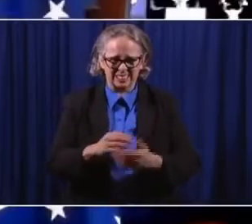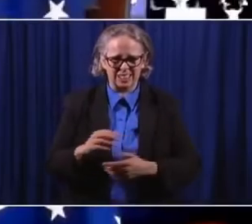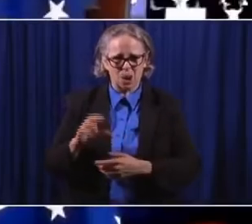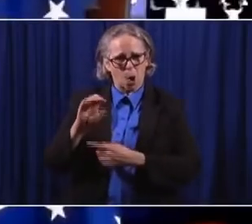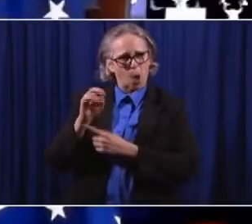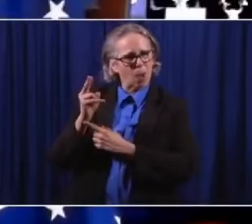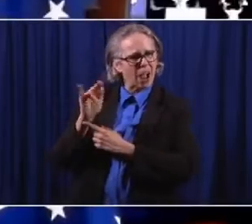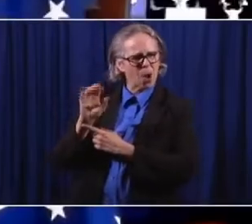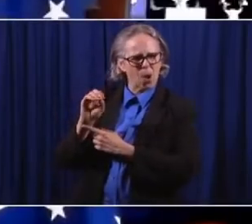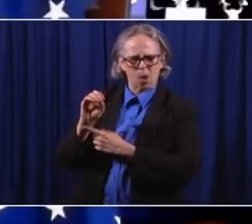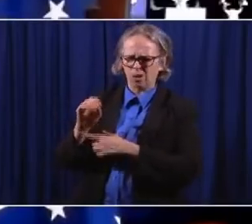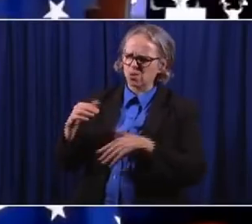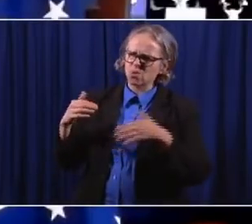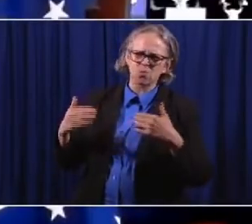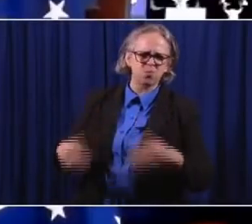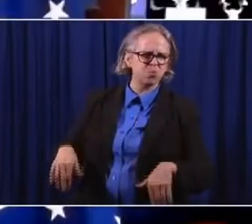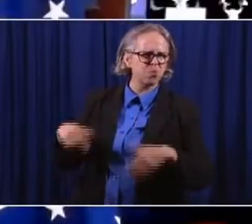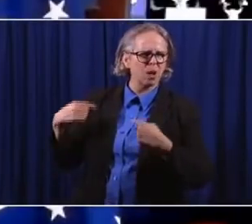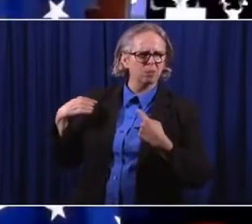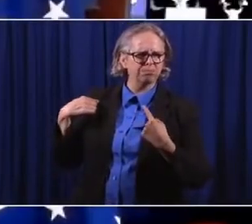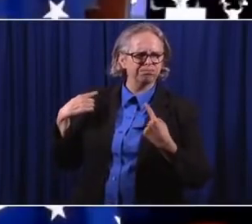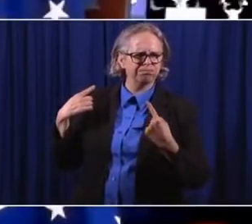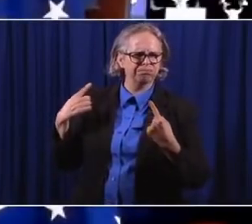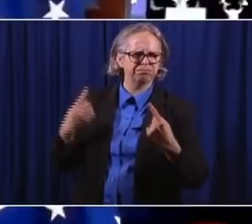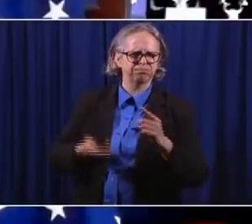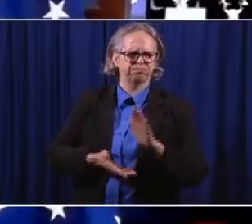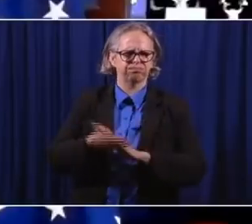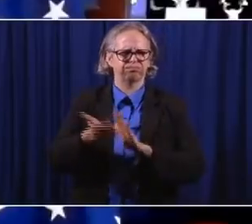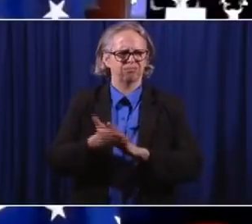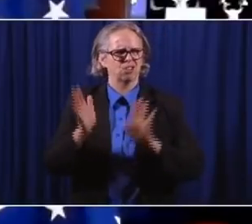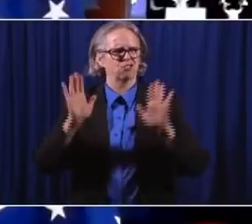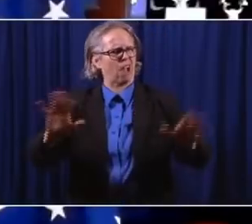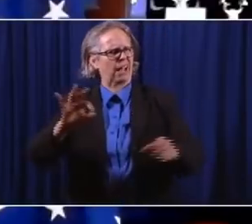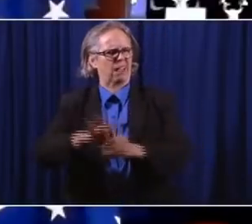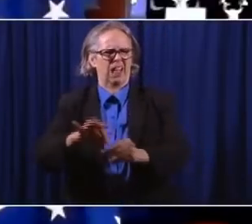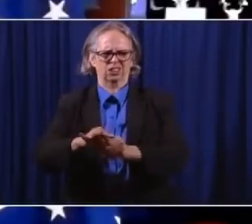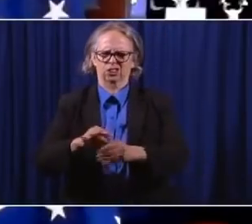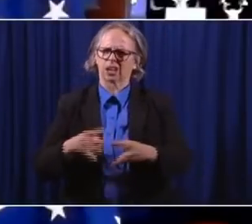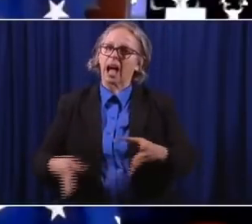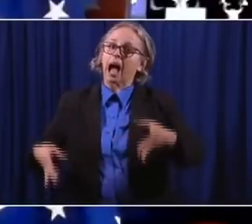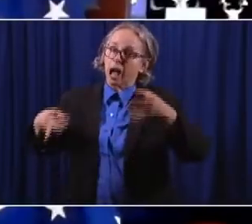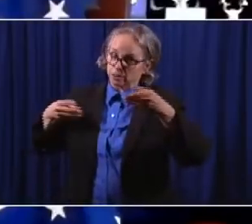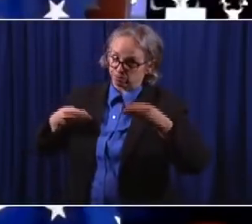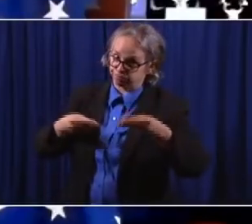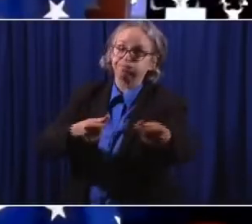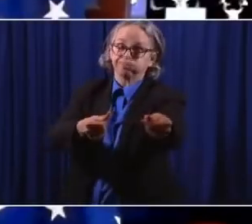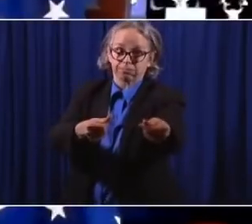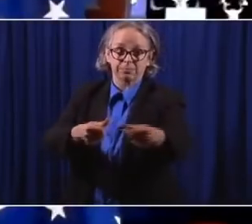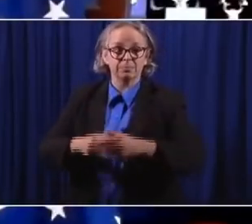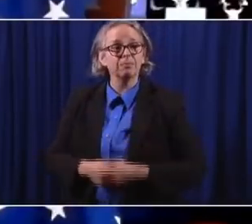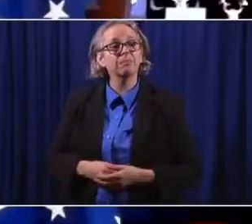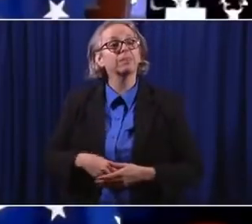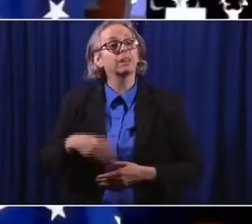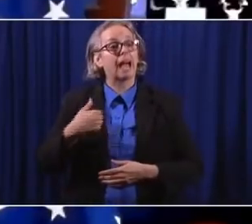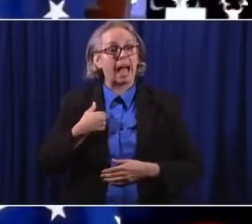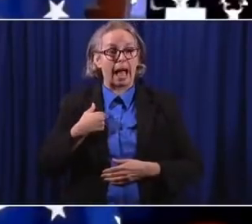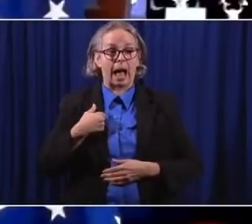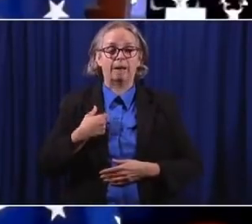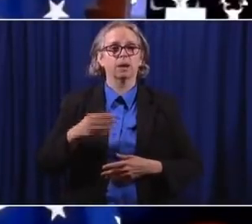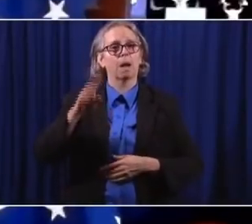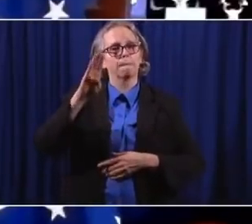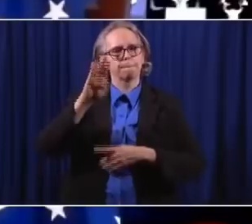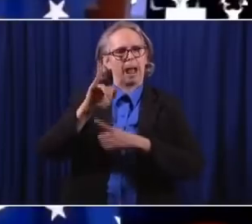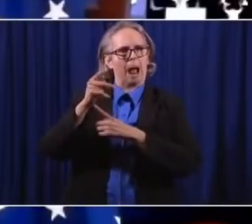of running great elections. And we have a great bipartisan system in our state. We